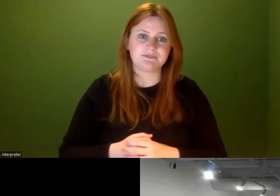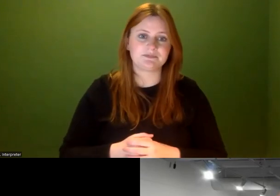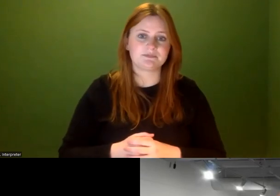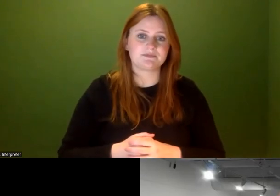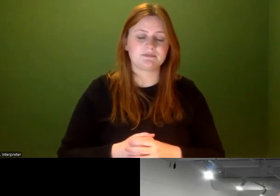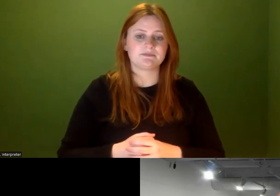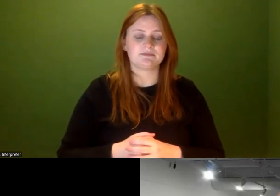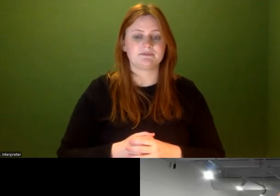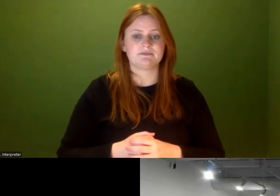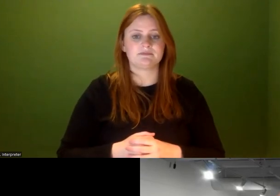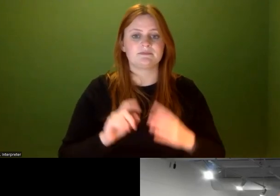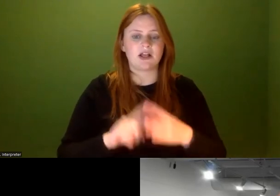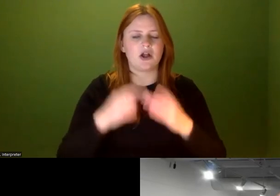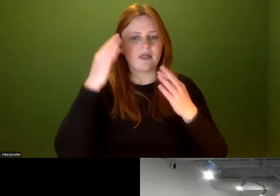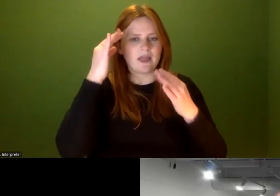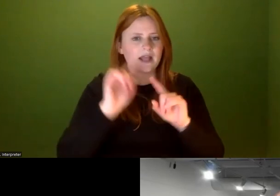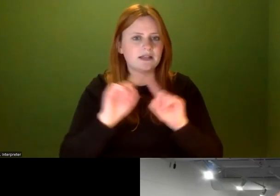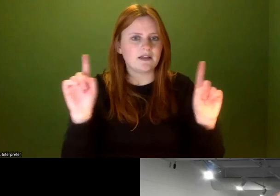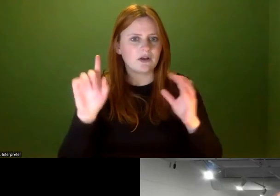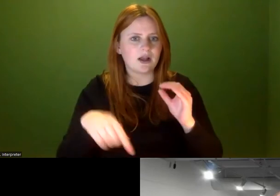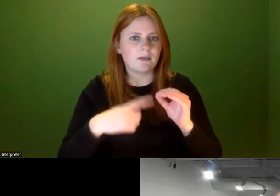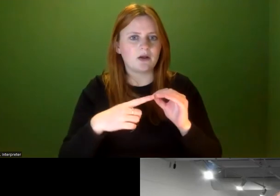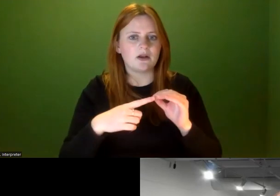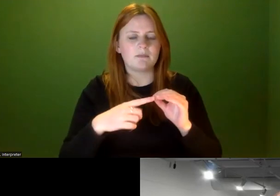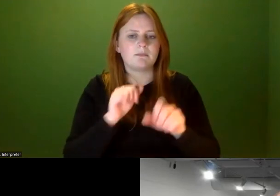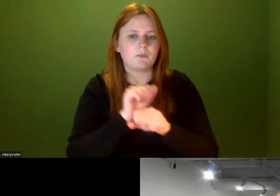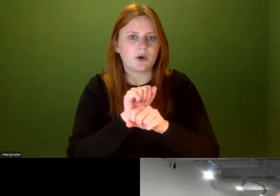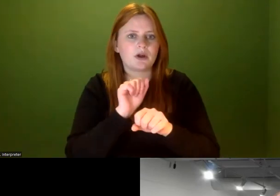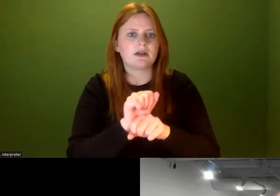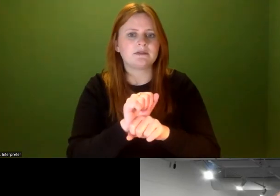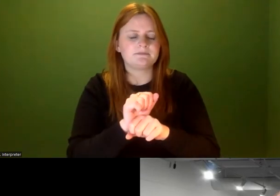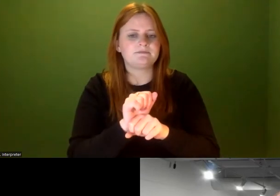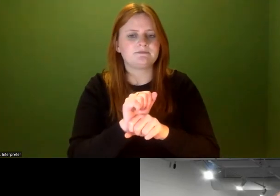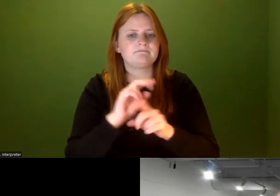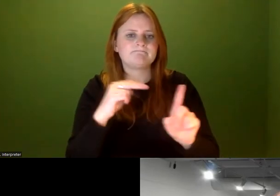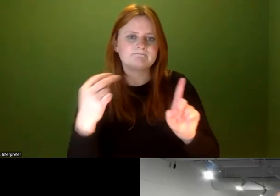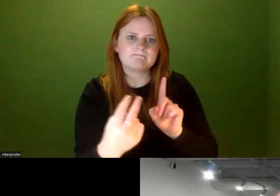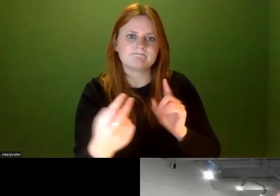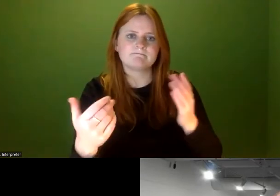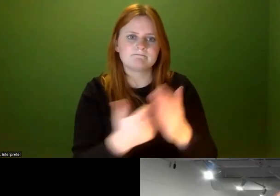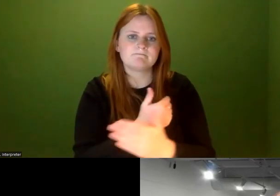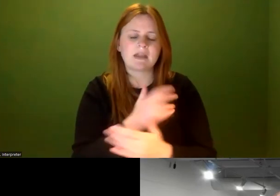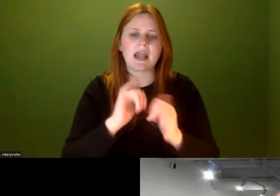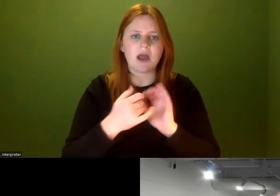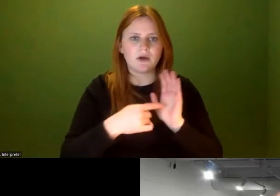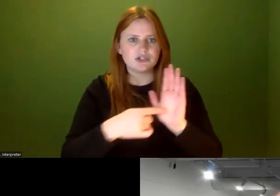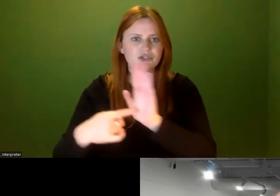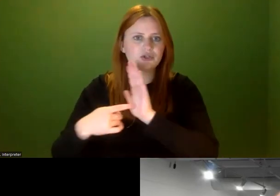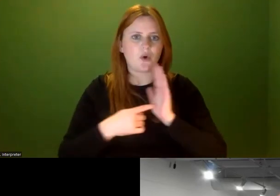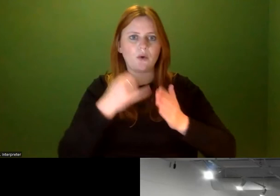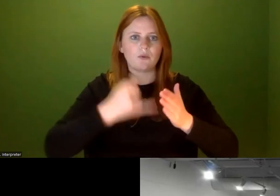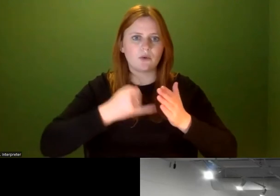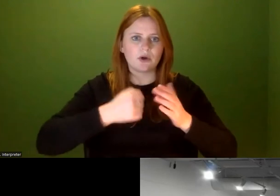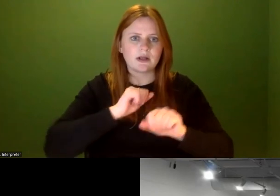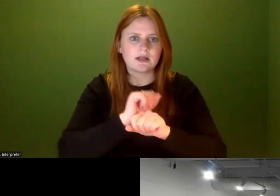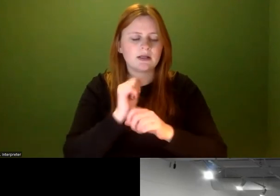very differently about my work, and maybe more so about how I show the work, and that it's